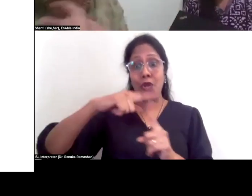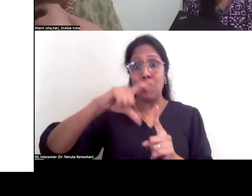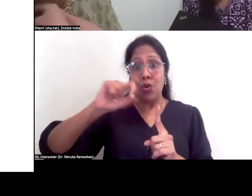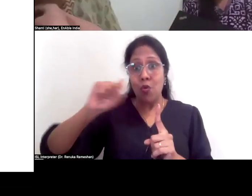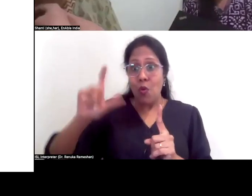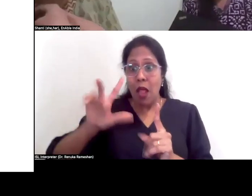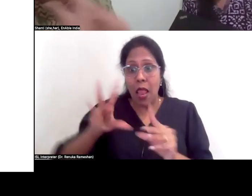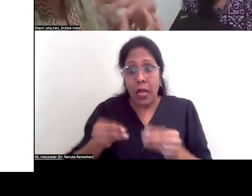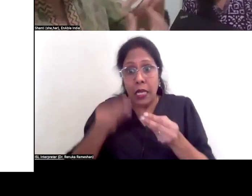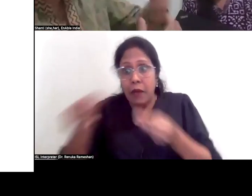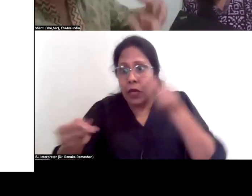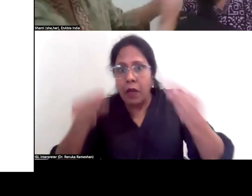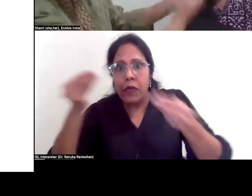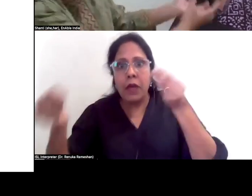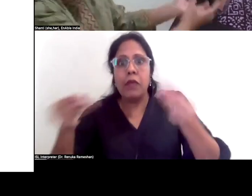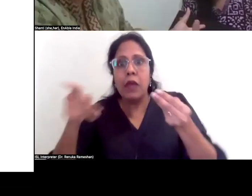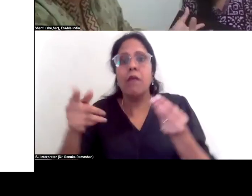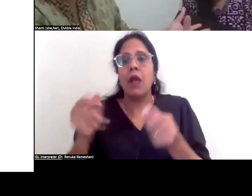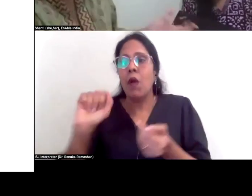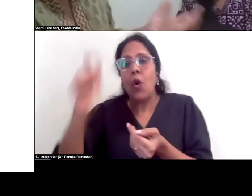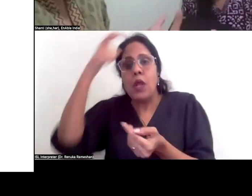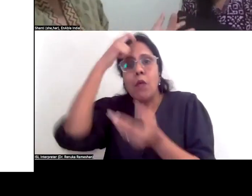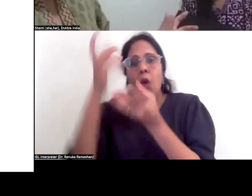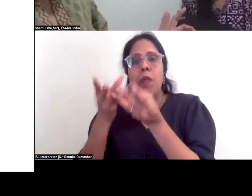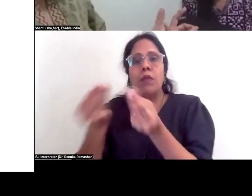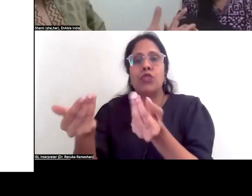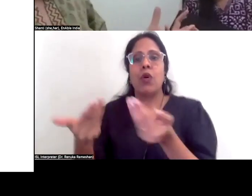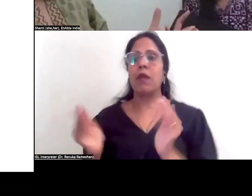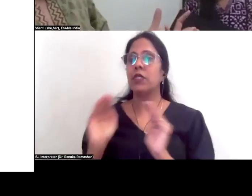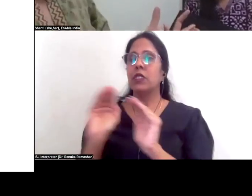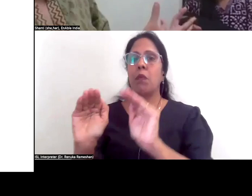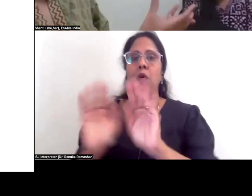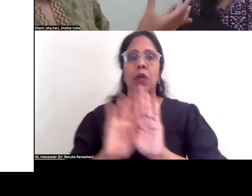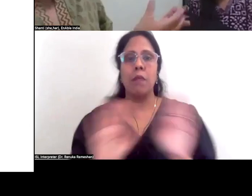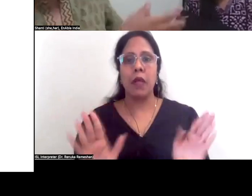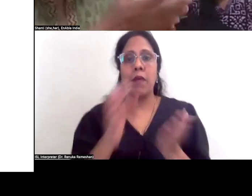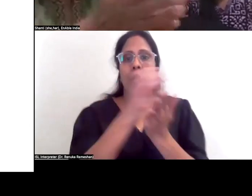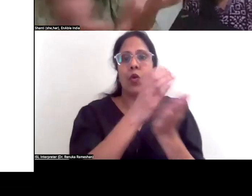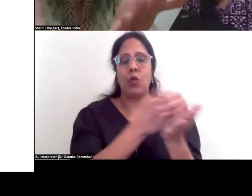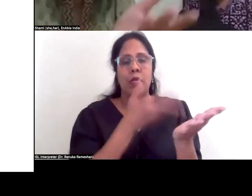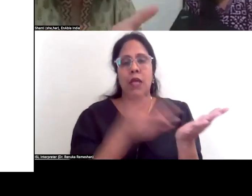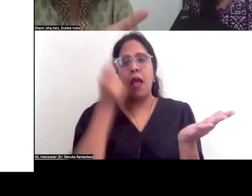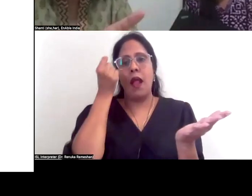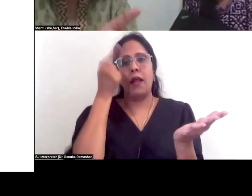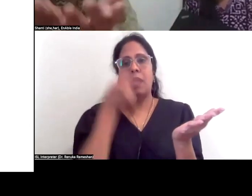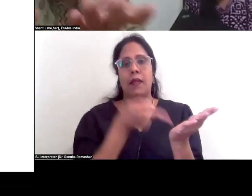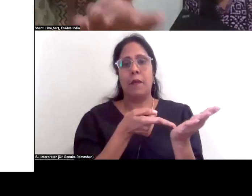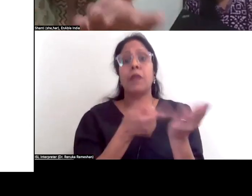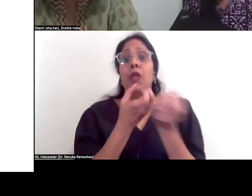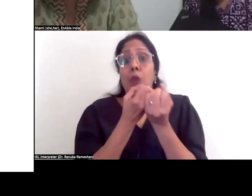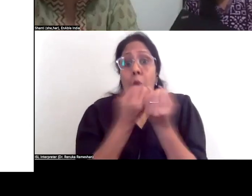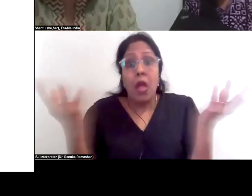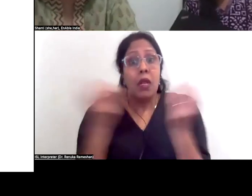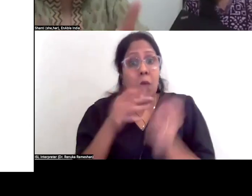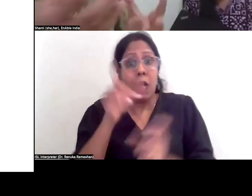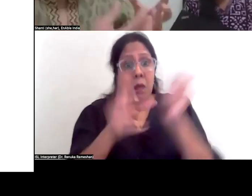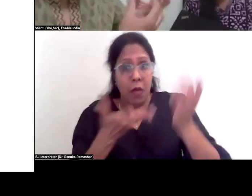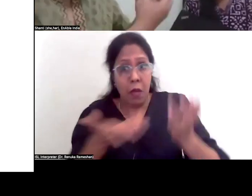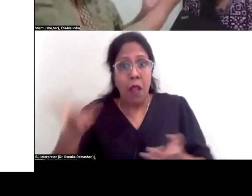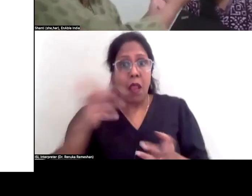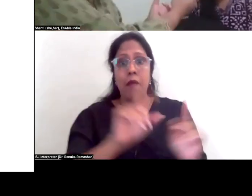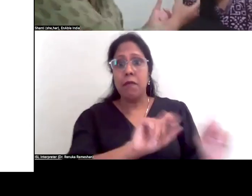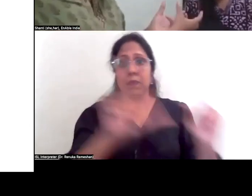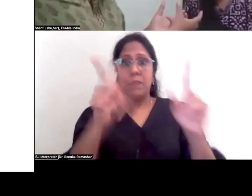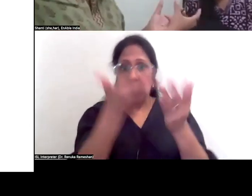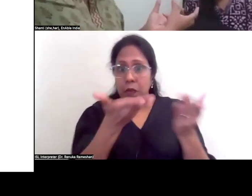to help me to solve the problem, I mean, basically to solve your problem, for understanding the course. Yes. You know, there are many more actors here on the screen,